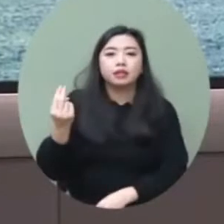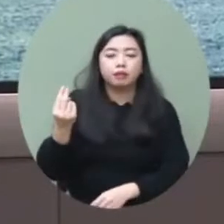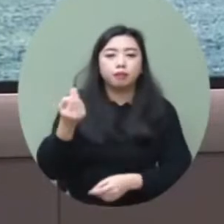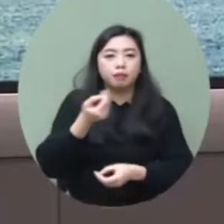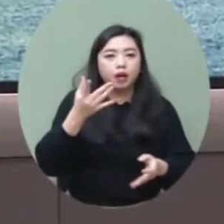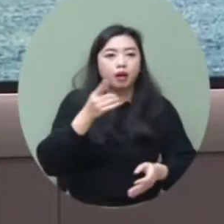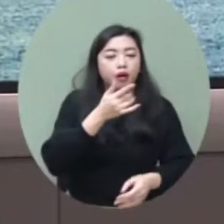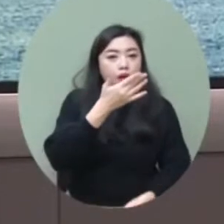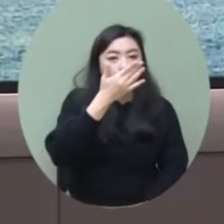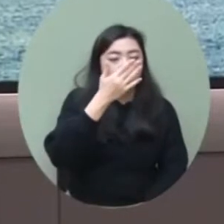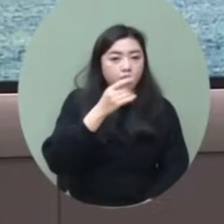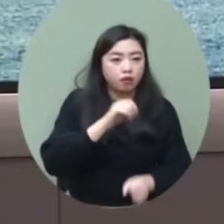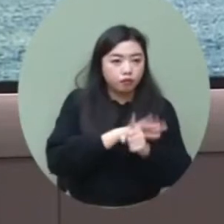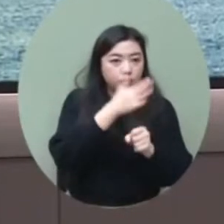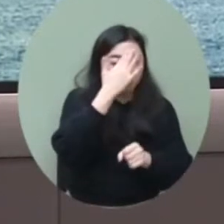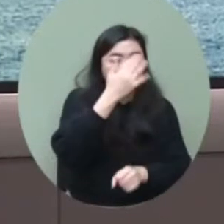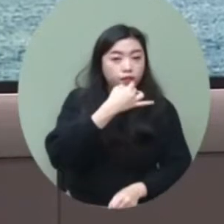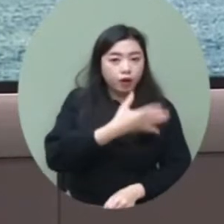West clusters.